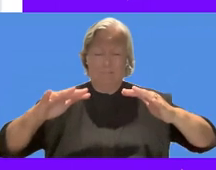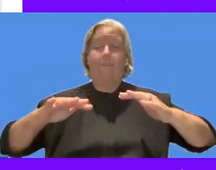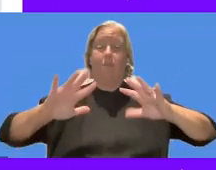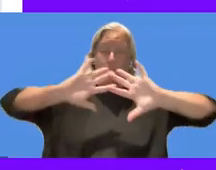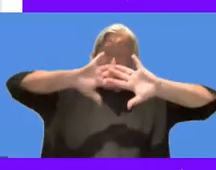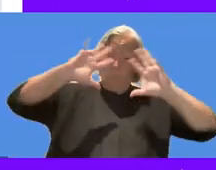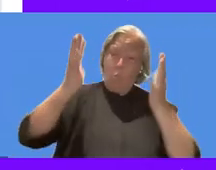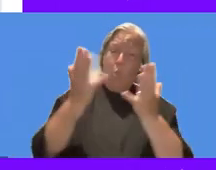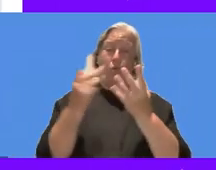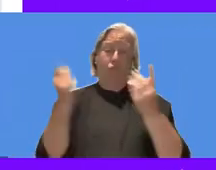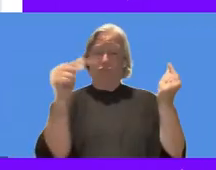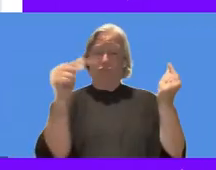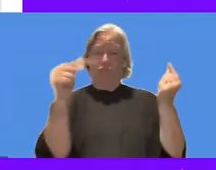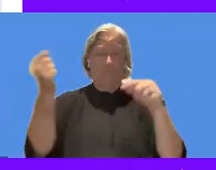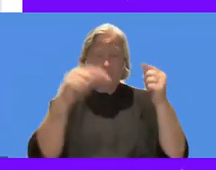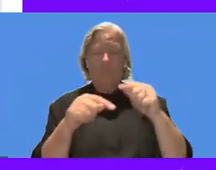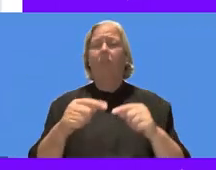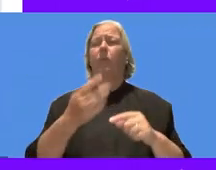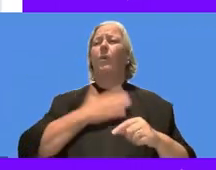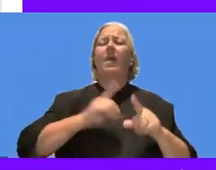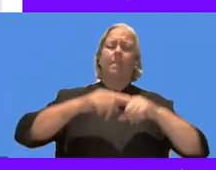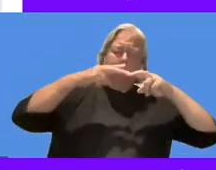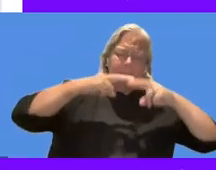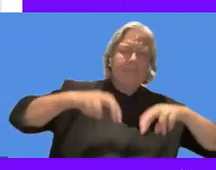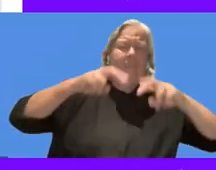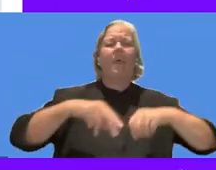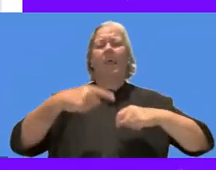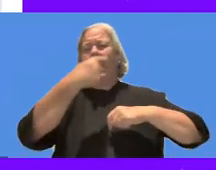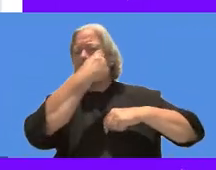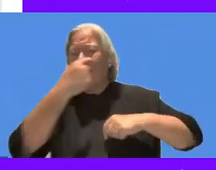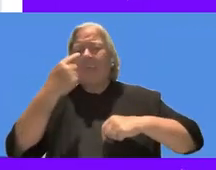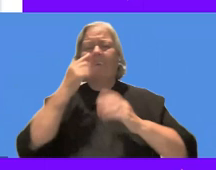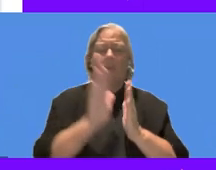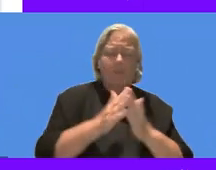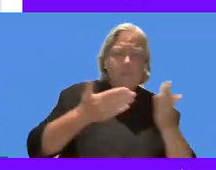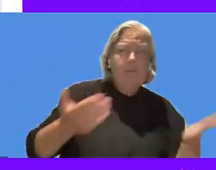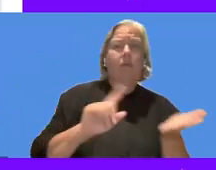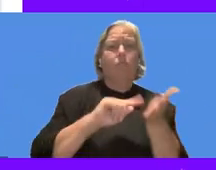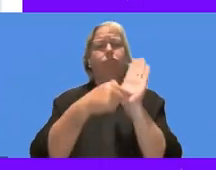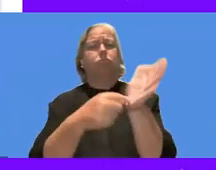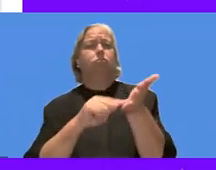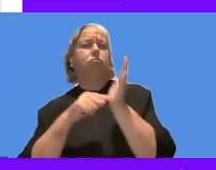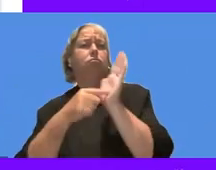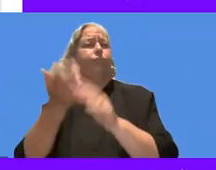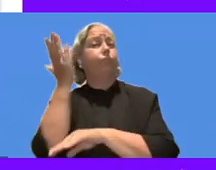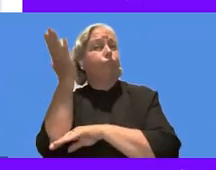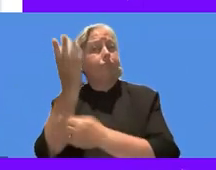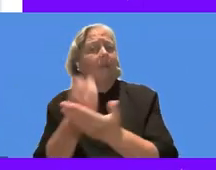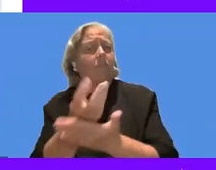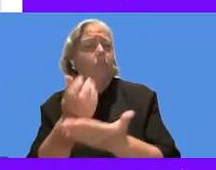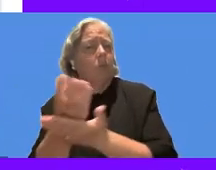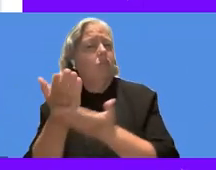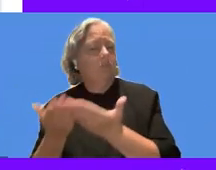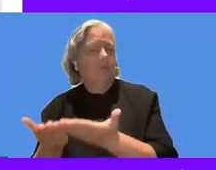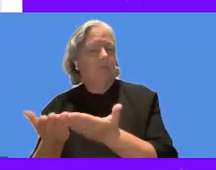share evidence, engage partners, and specifically engage with young people. This will spark a multi-sectoral action for promoting